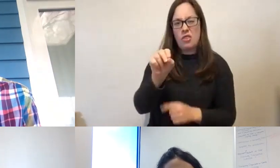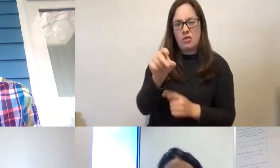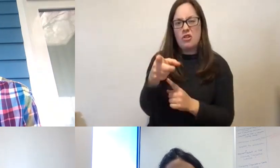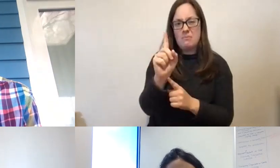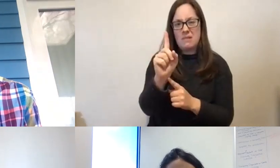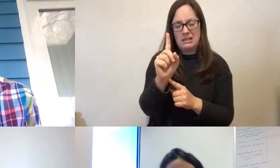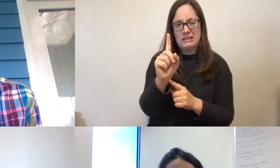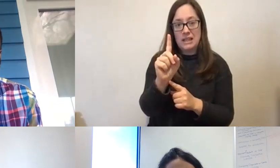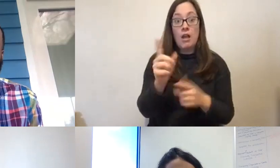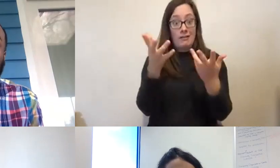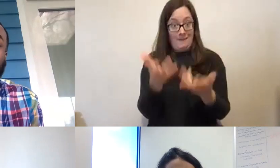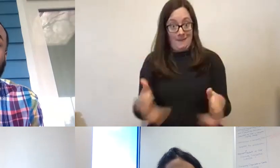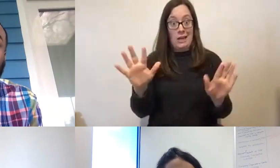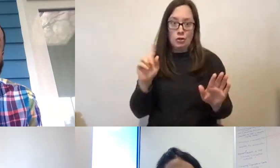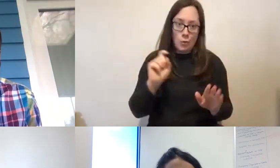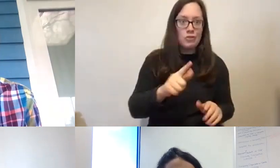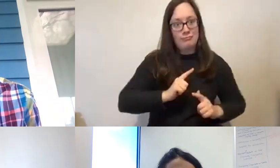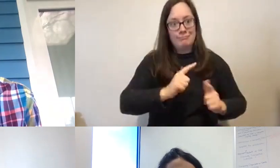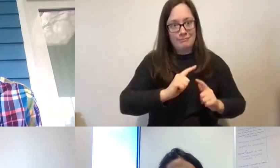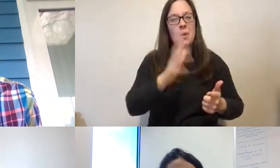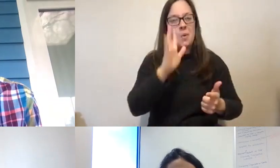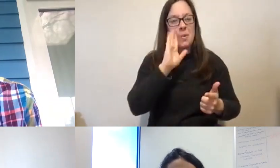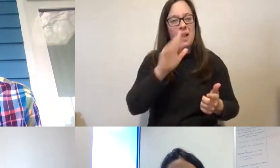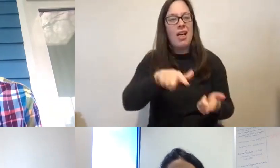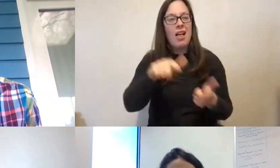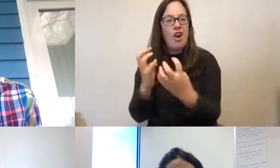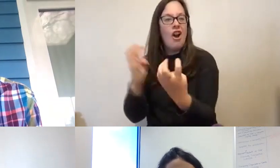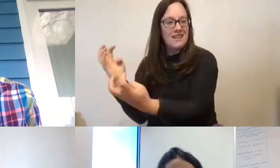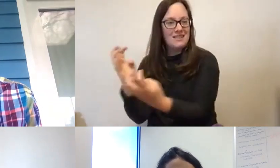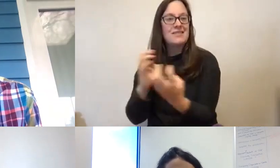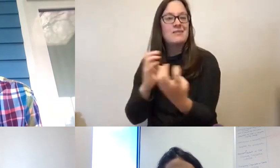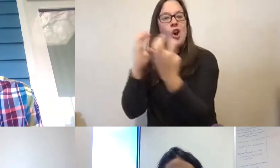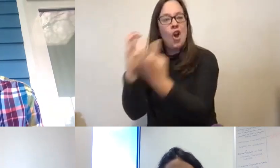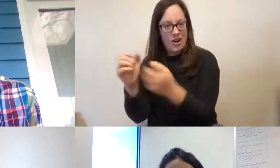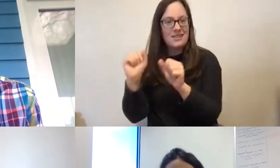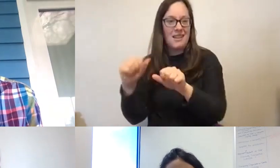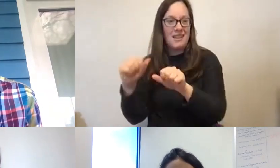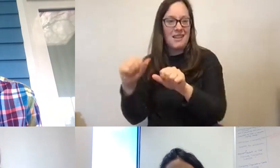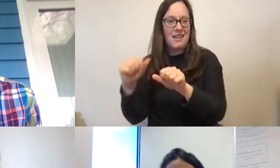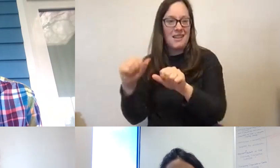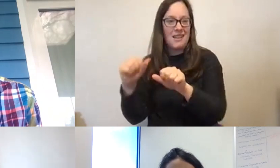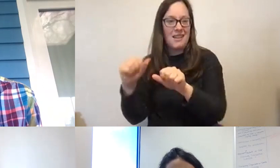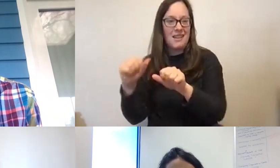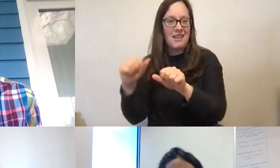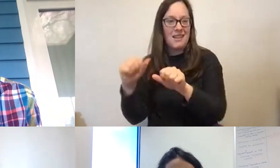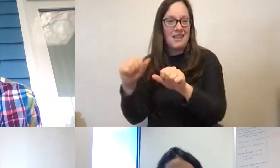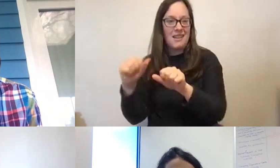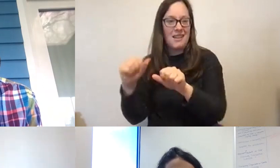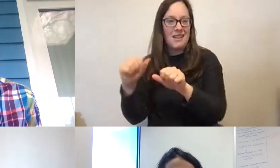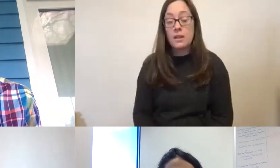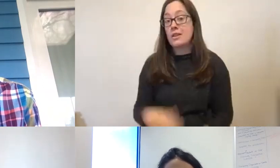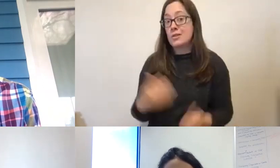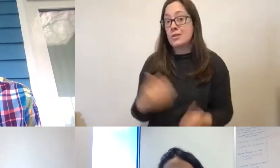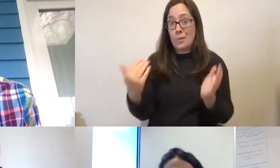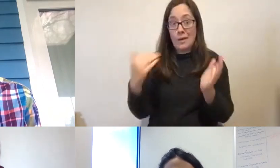audience for you to ask questions of our guest storytellers. Again, you can use the chat to ask